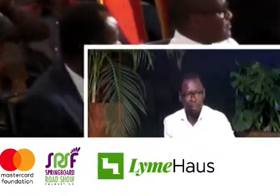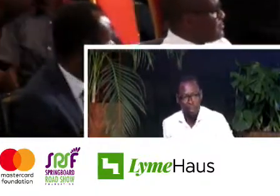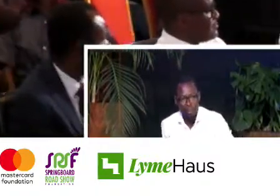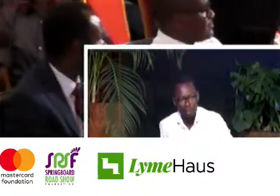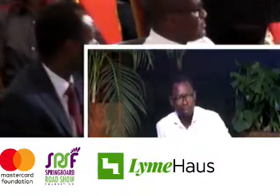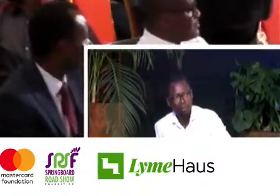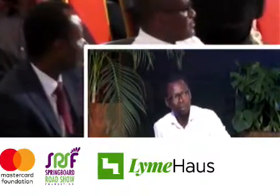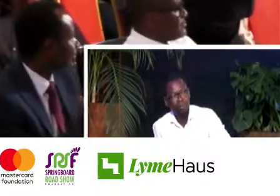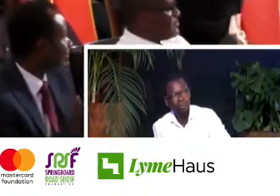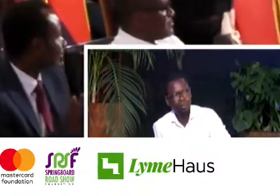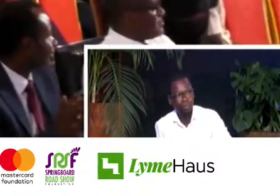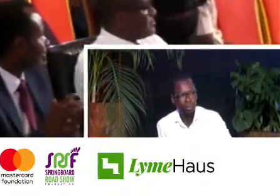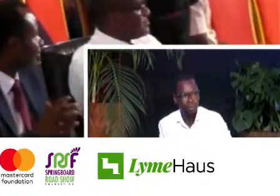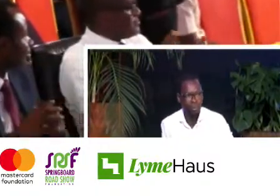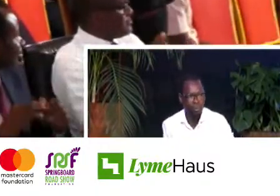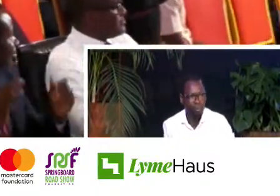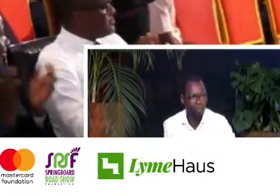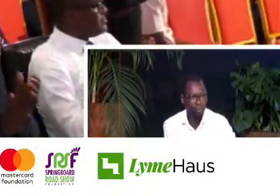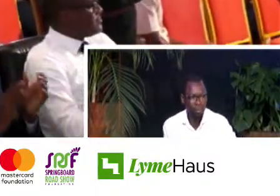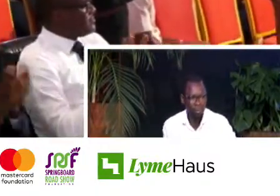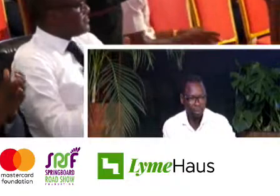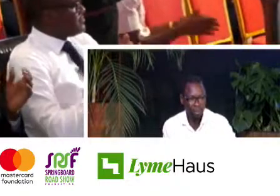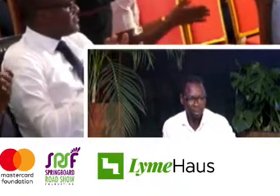members of New Wine.